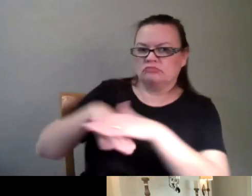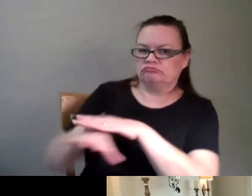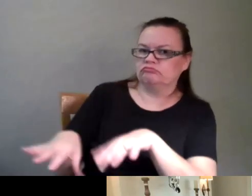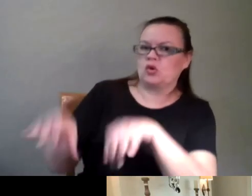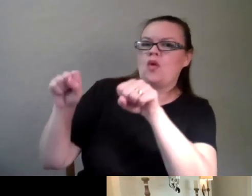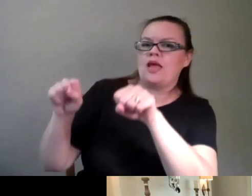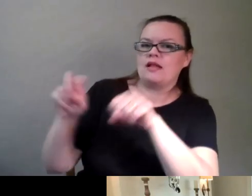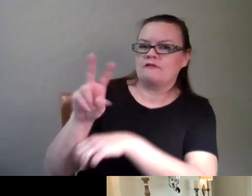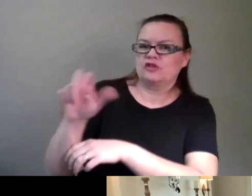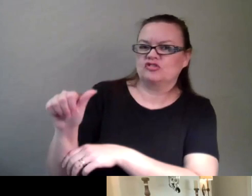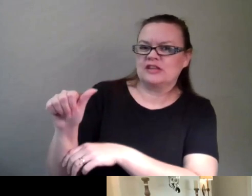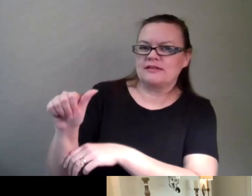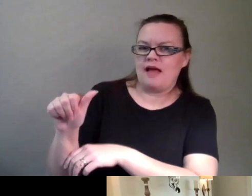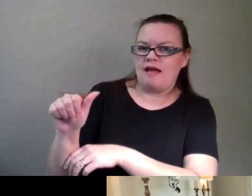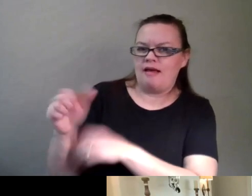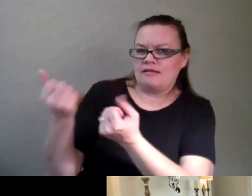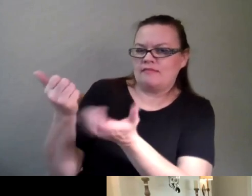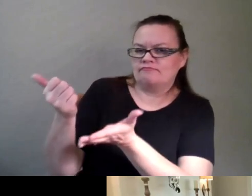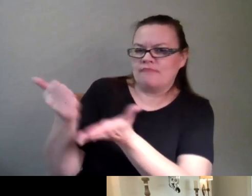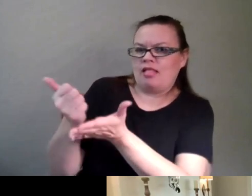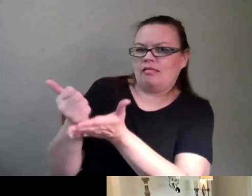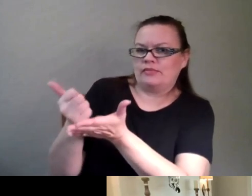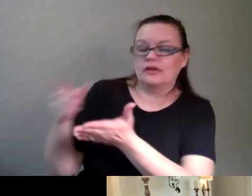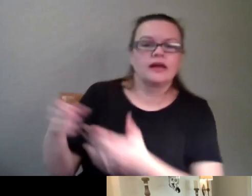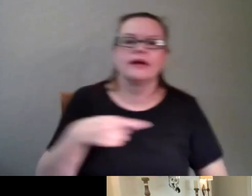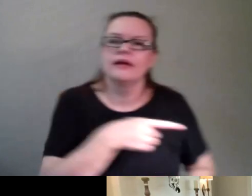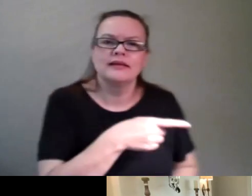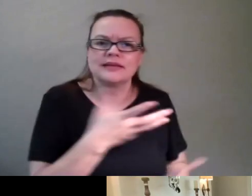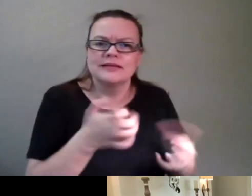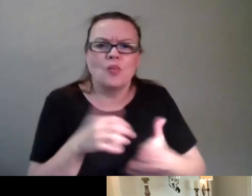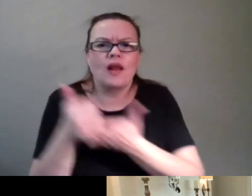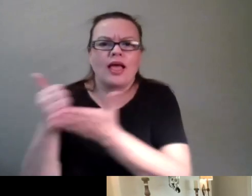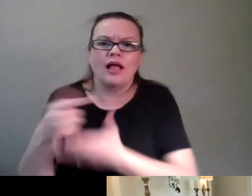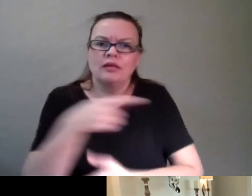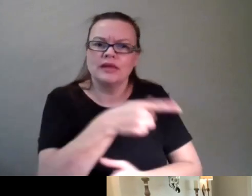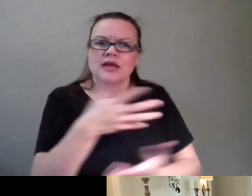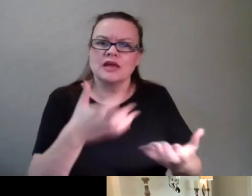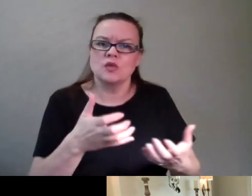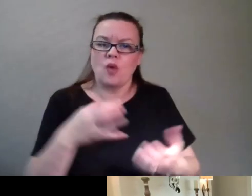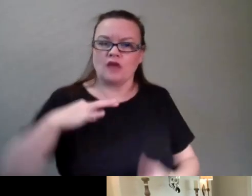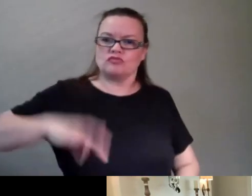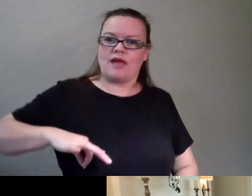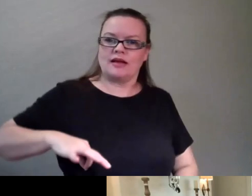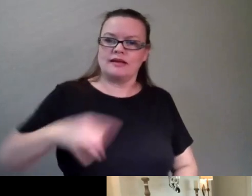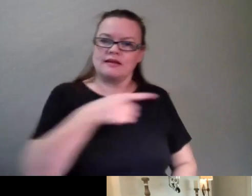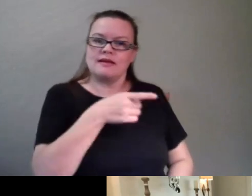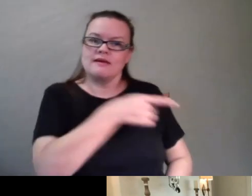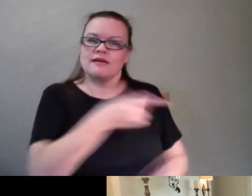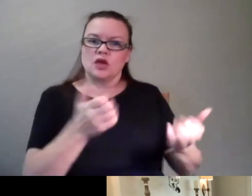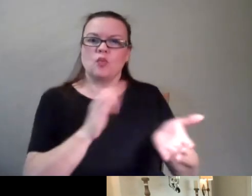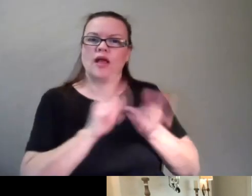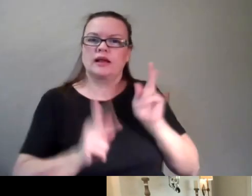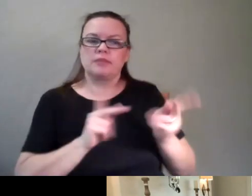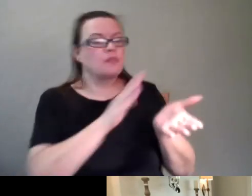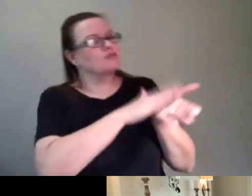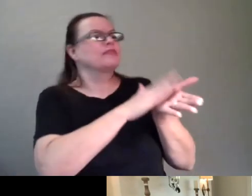for having won that campaign. And I tell you, everything short of threatening to arrest him at the border